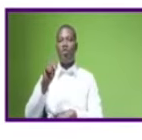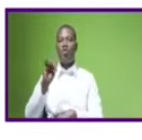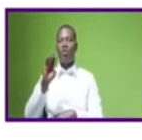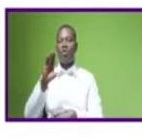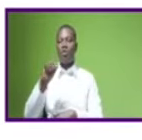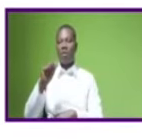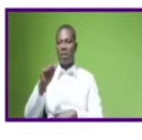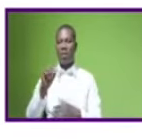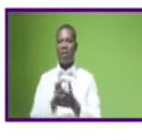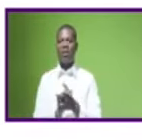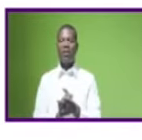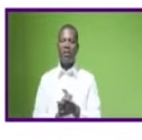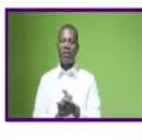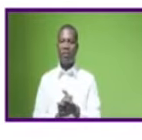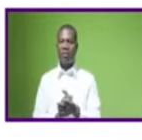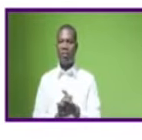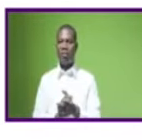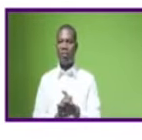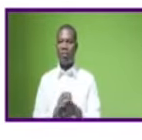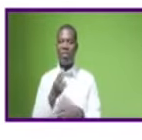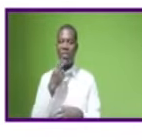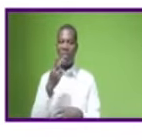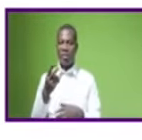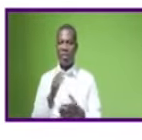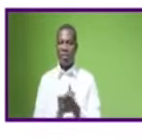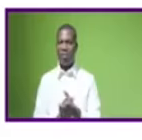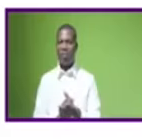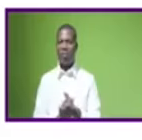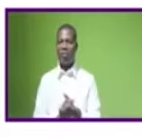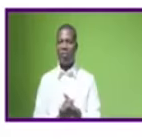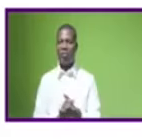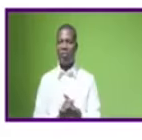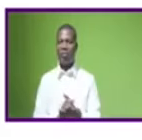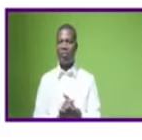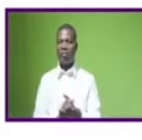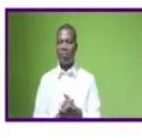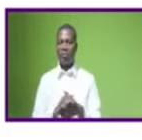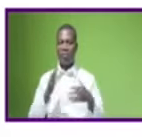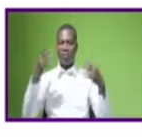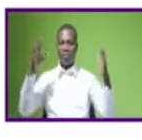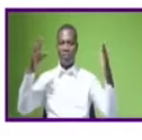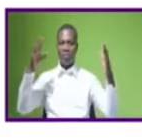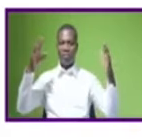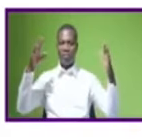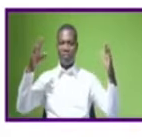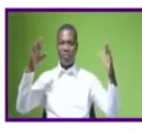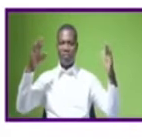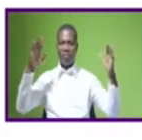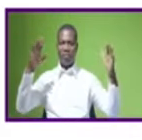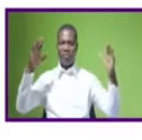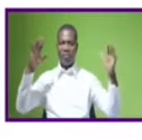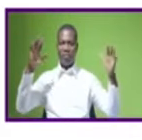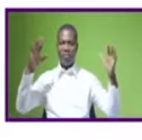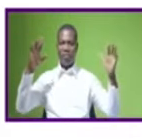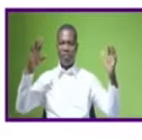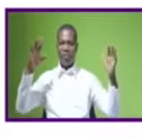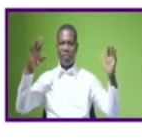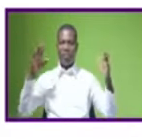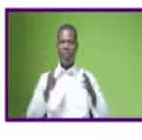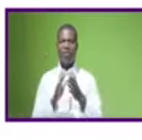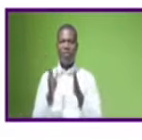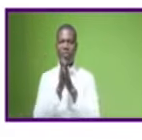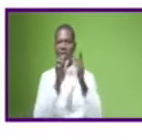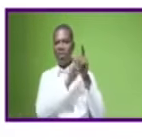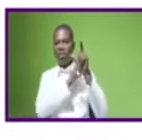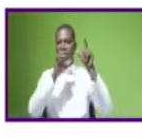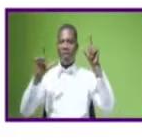face. Time. Yes. Yes. And as Hallelujah. His face was imprinted in it, what happened Praise to